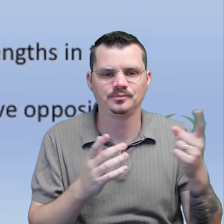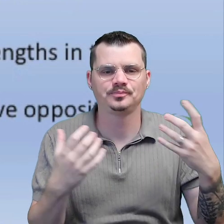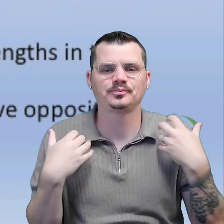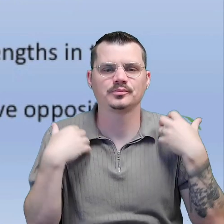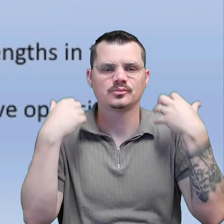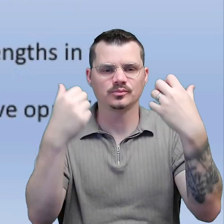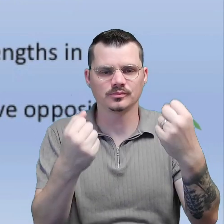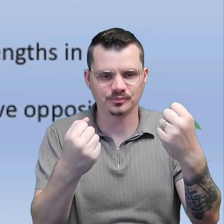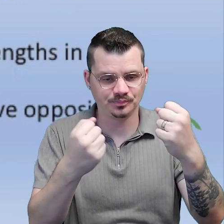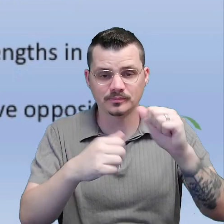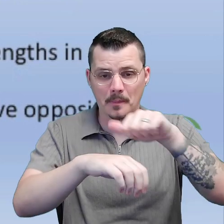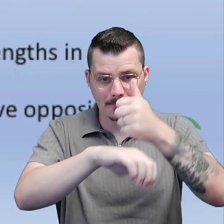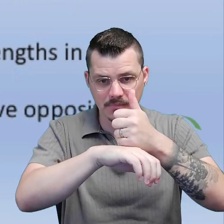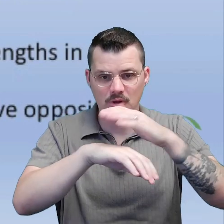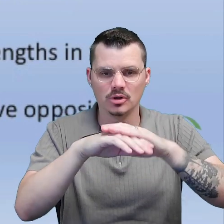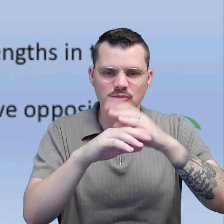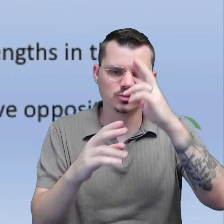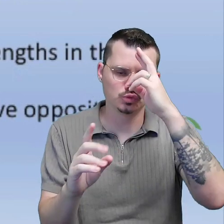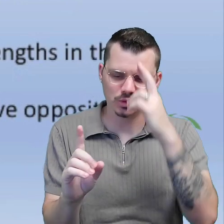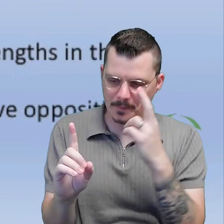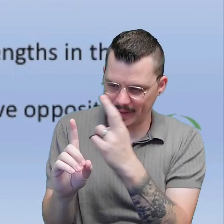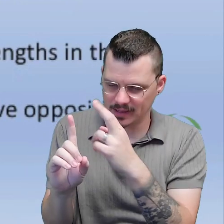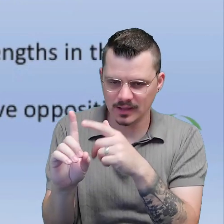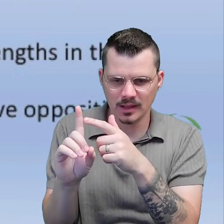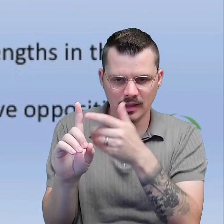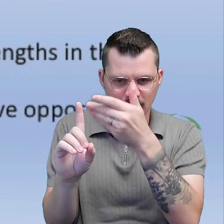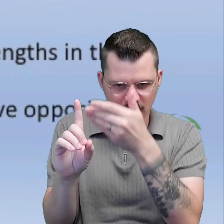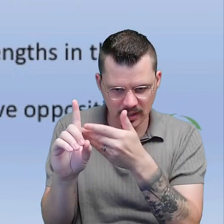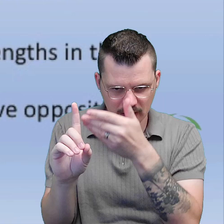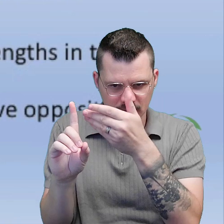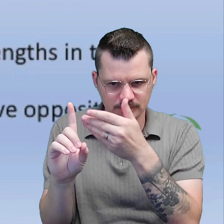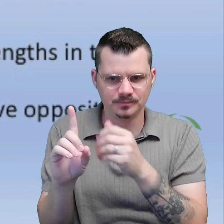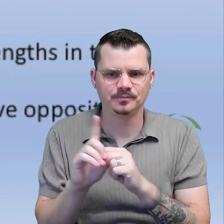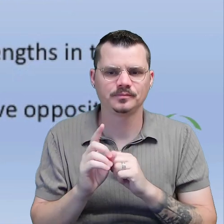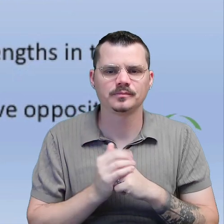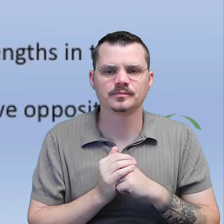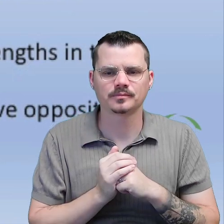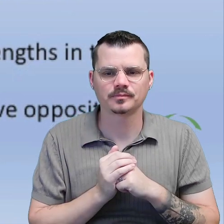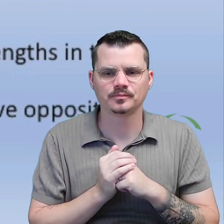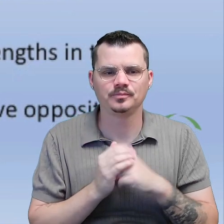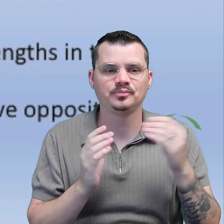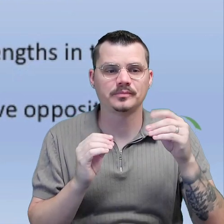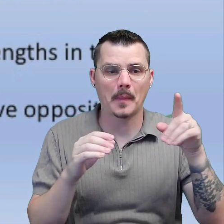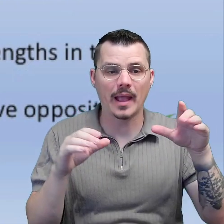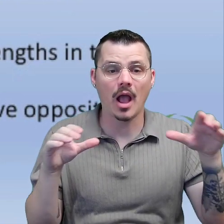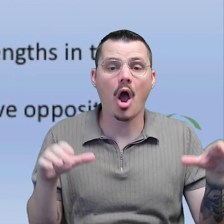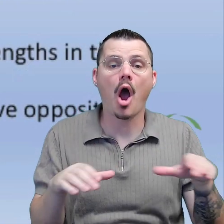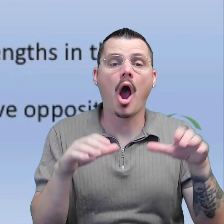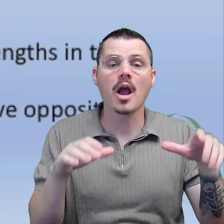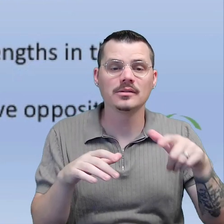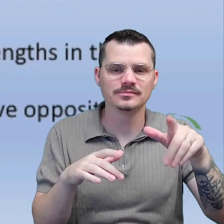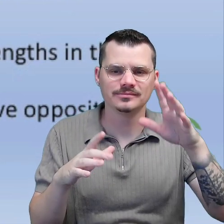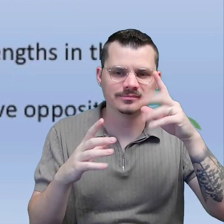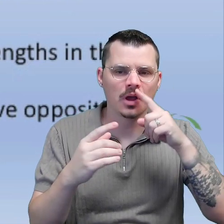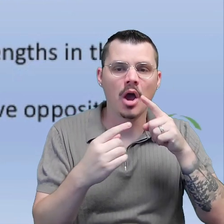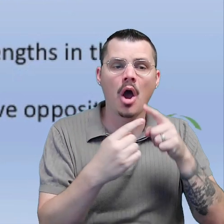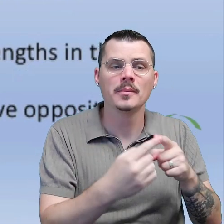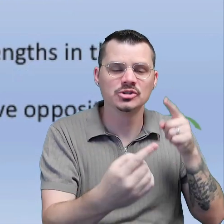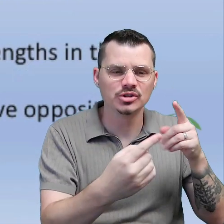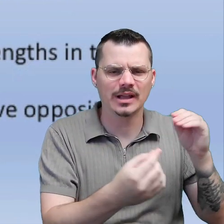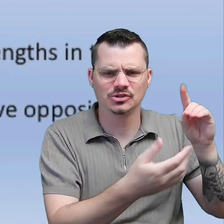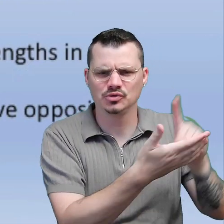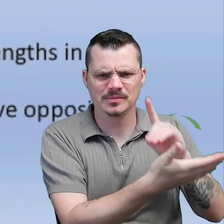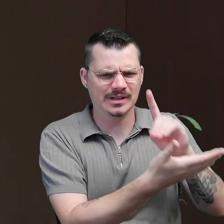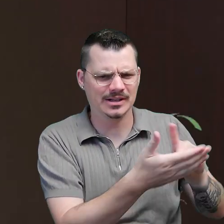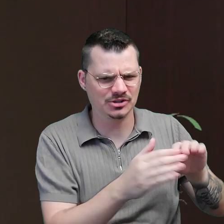Recovery is based on respect of the individual and active opposition to